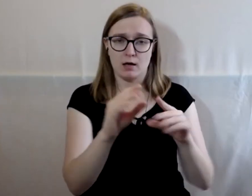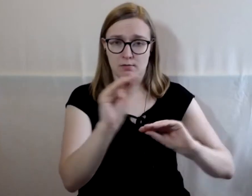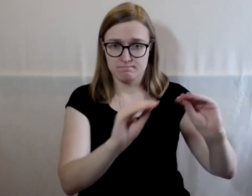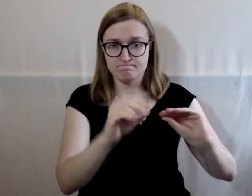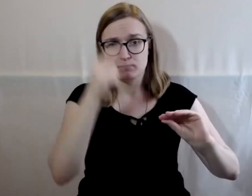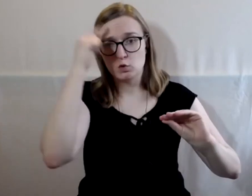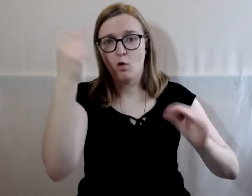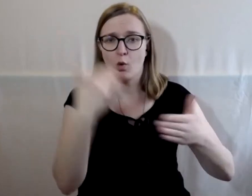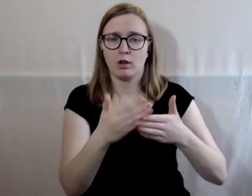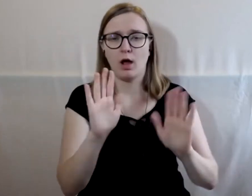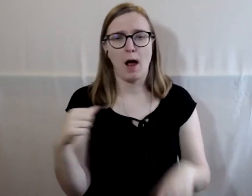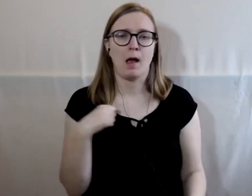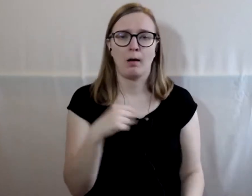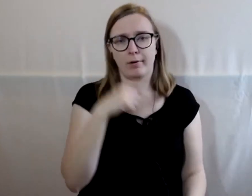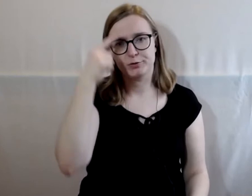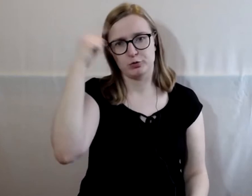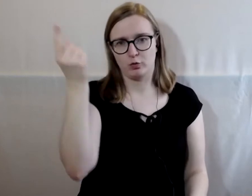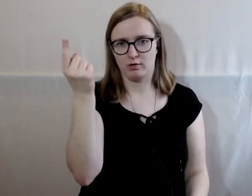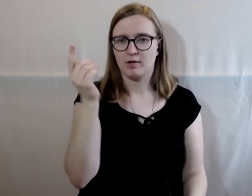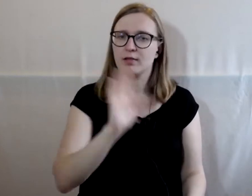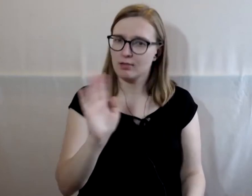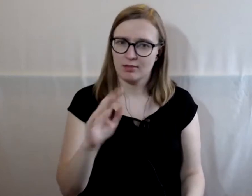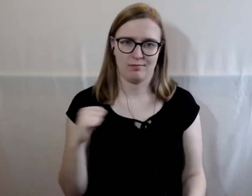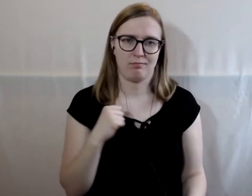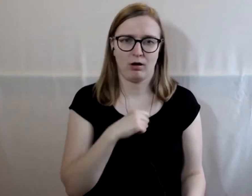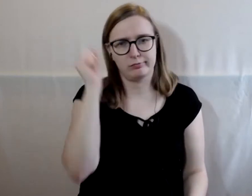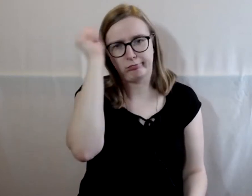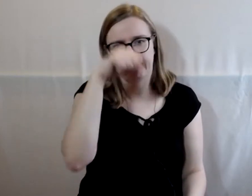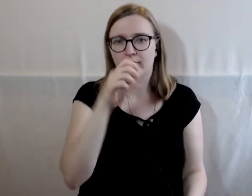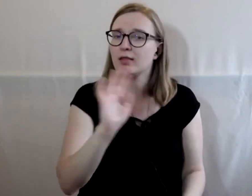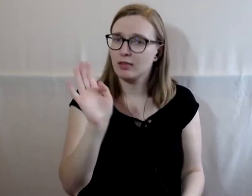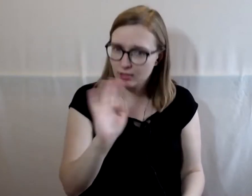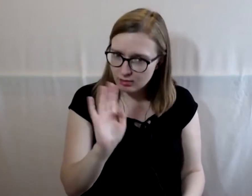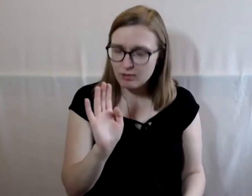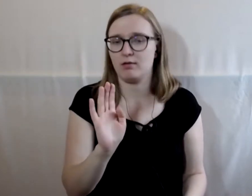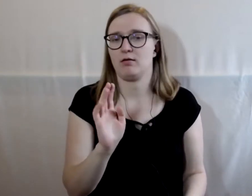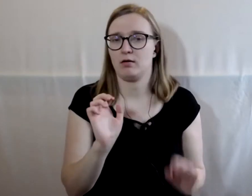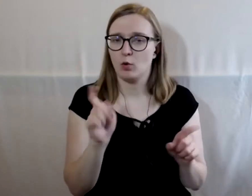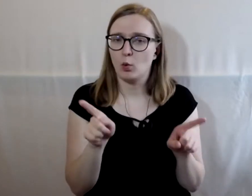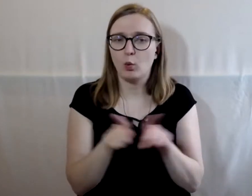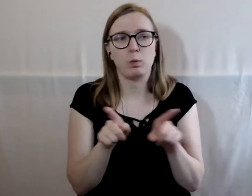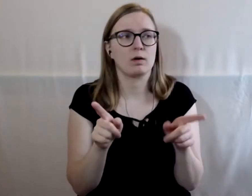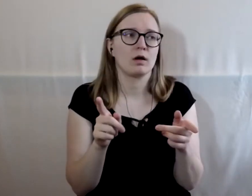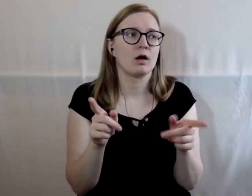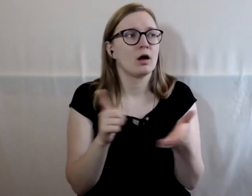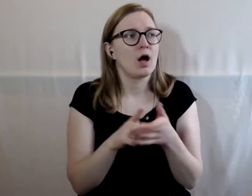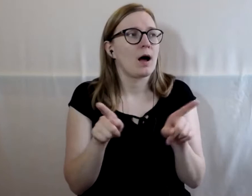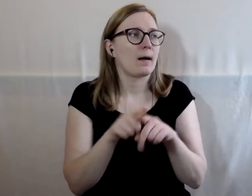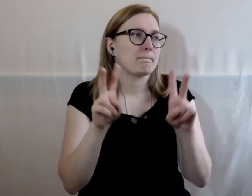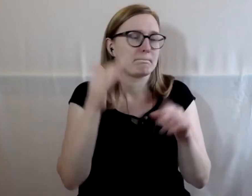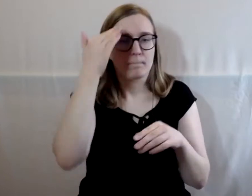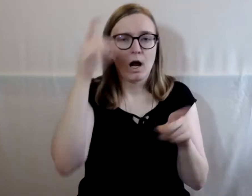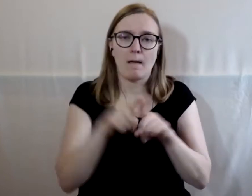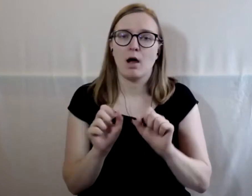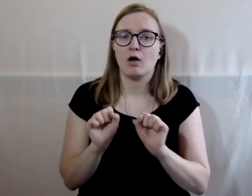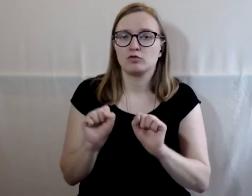it. It's actually there. It can be defended that it's in there because it's proven in